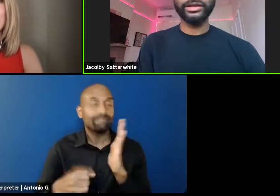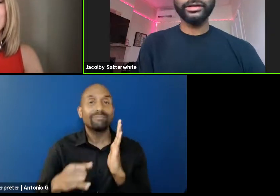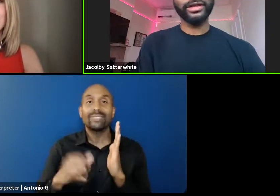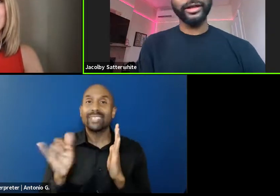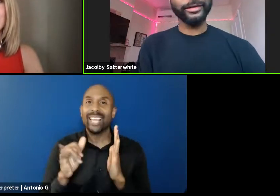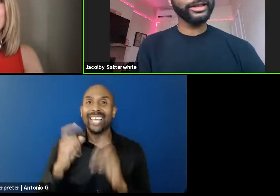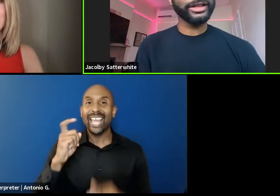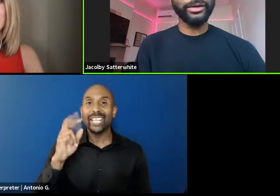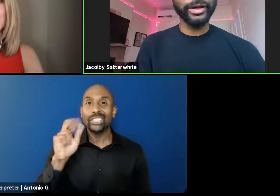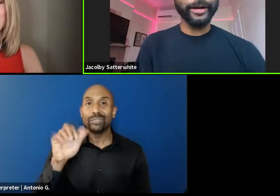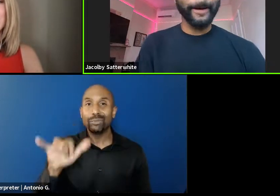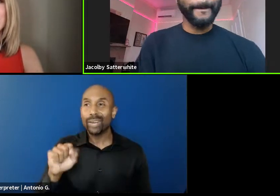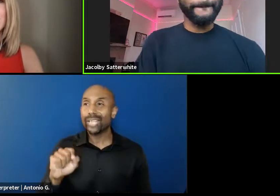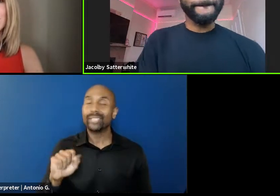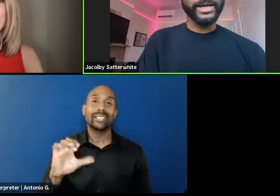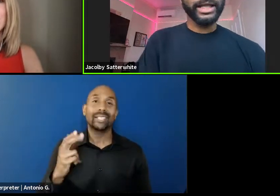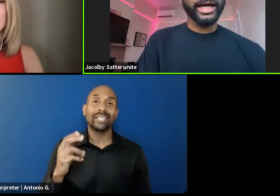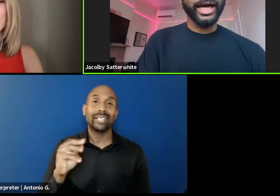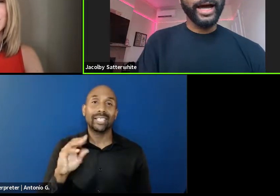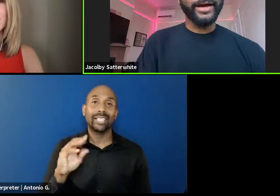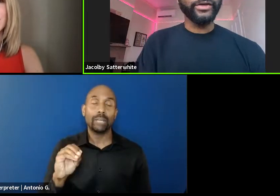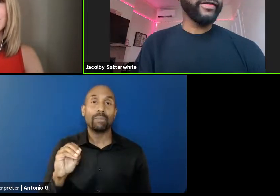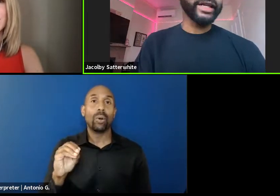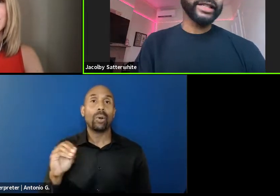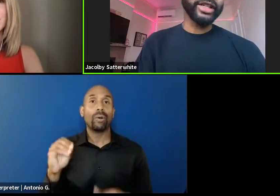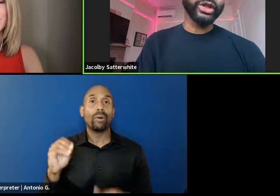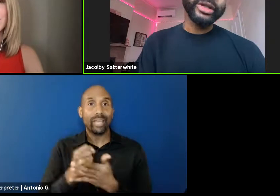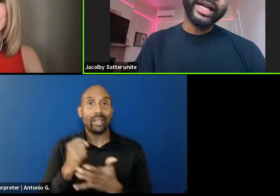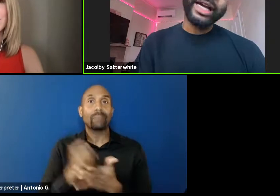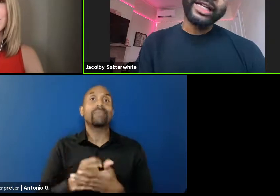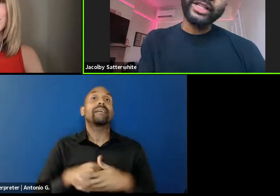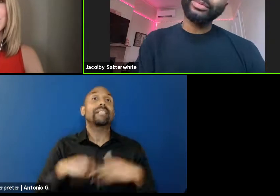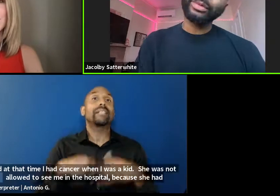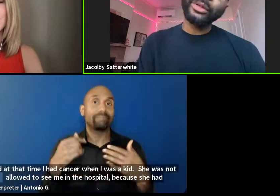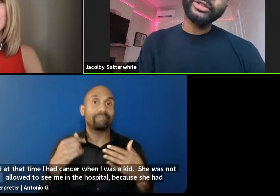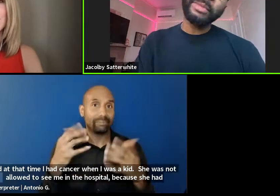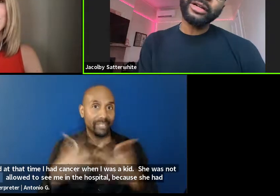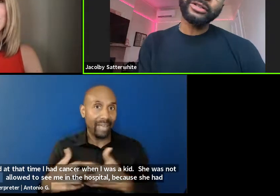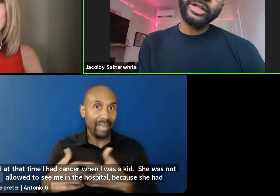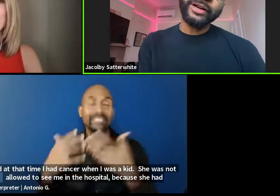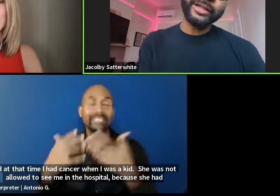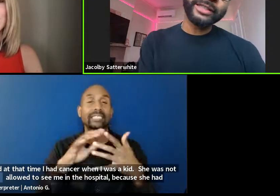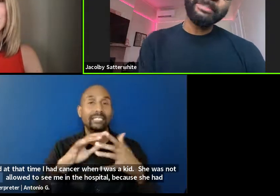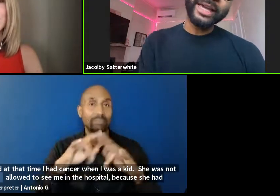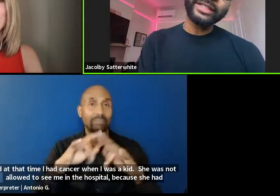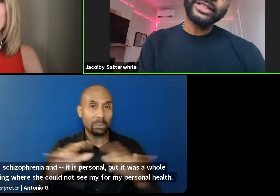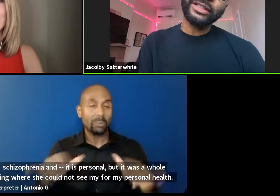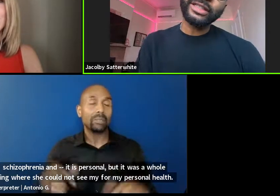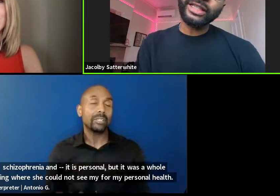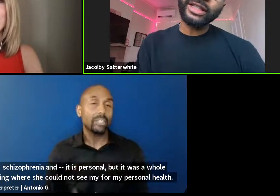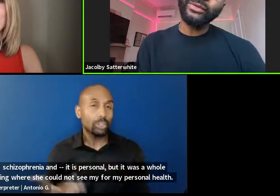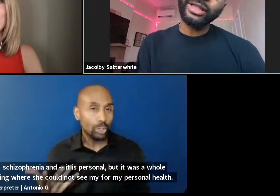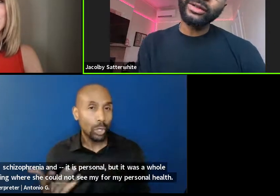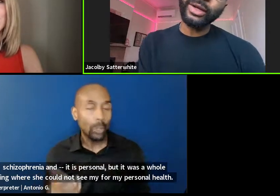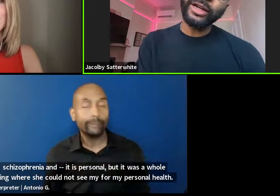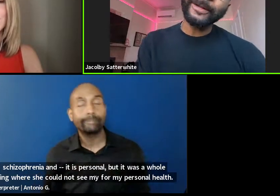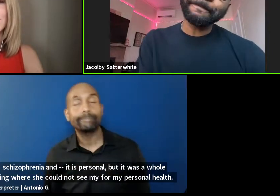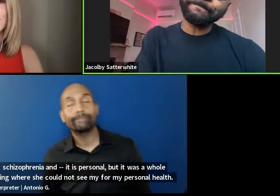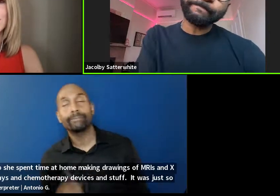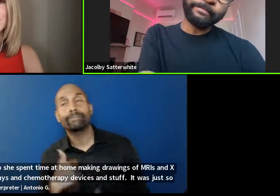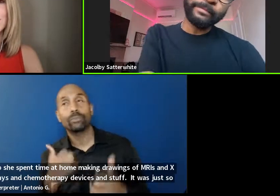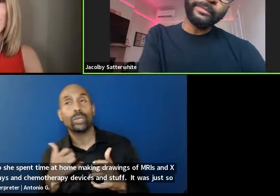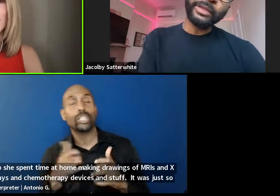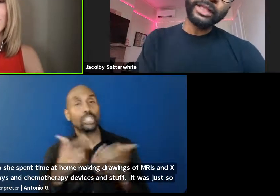stuff. Mm-hmm. It's, you know, it's just so weird. But like in Reifying Desire 3, I kind of explore those medical drawings and made it into this like really